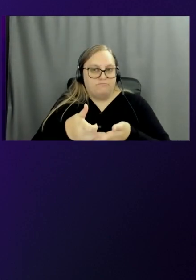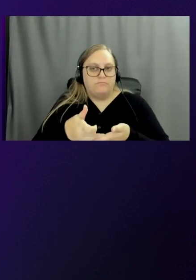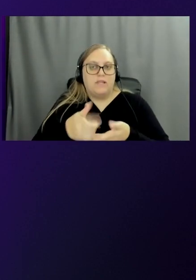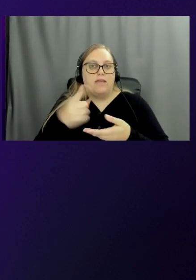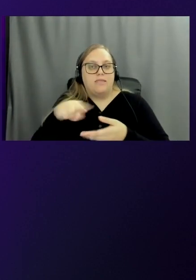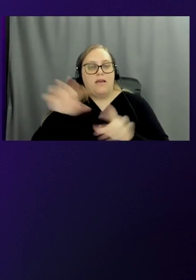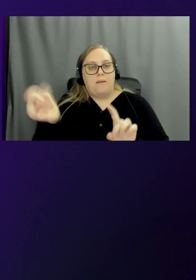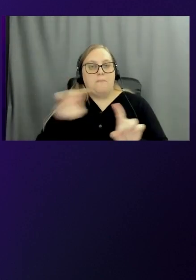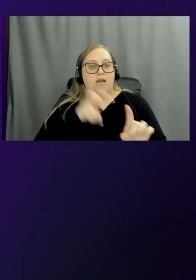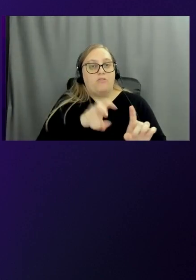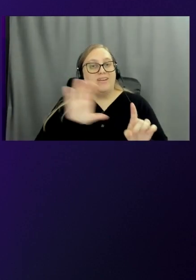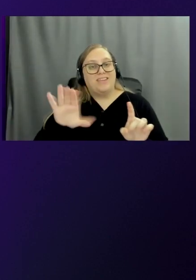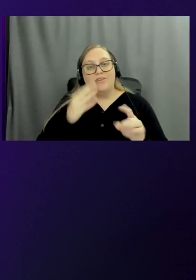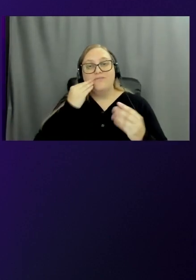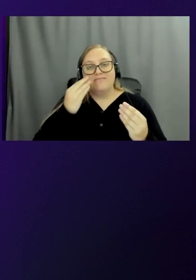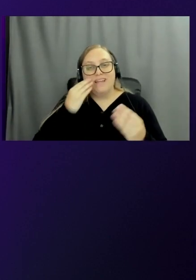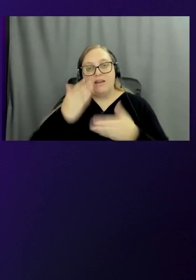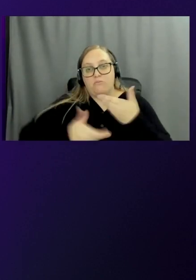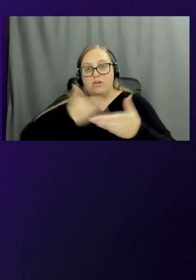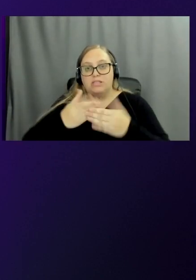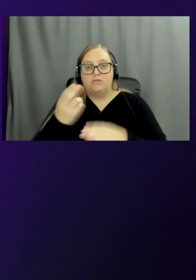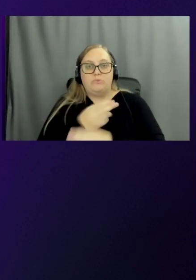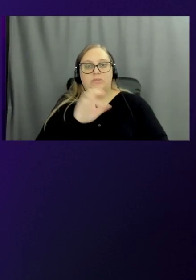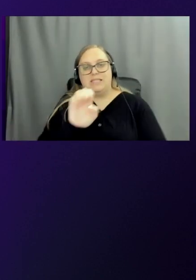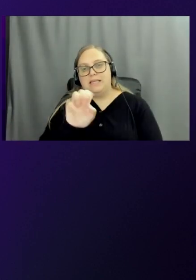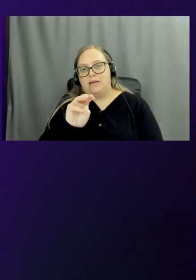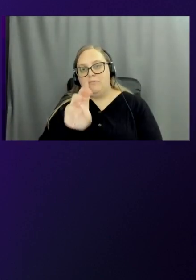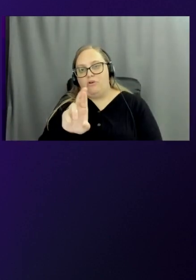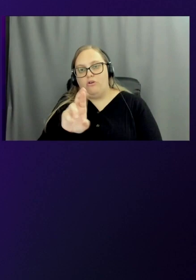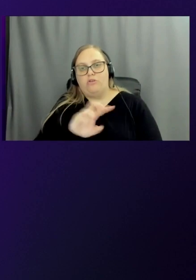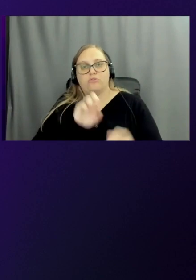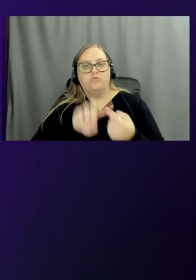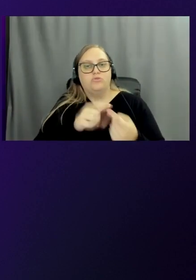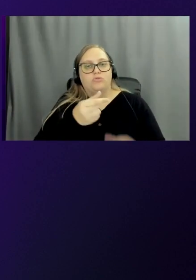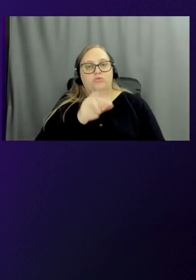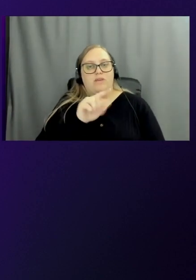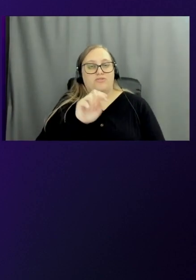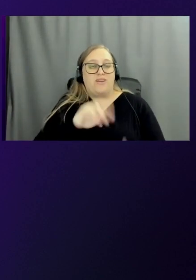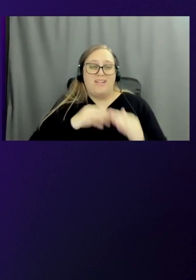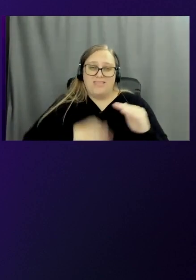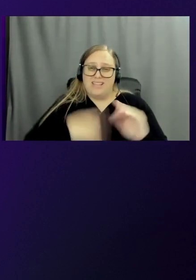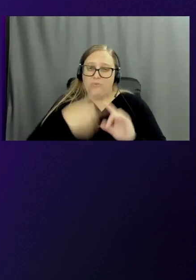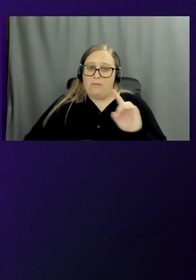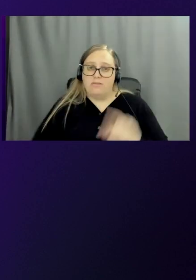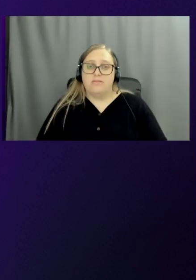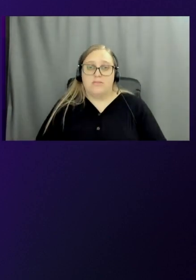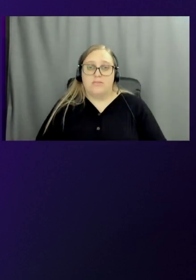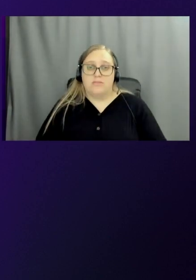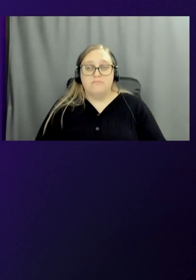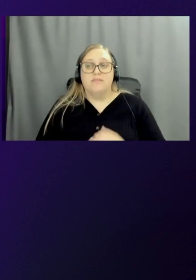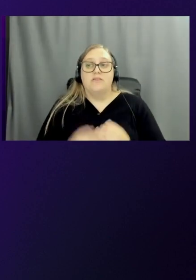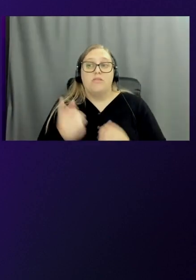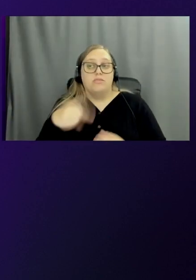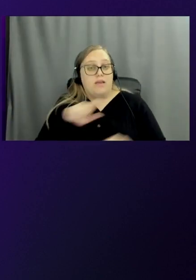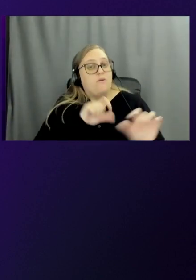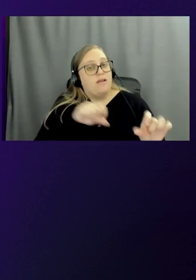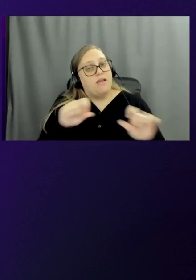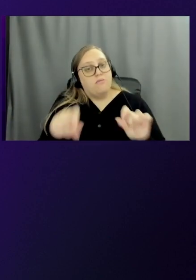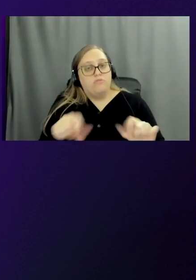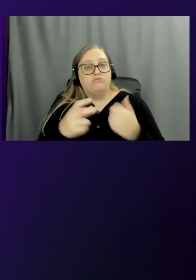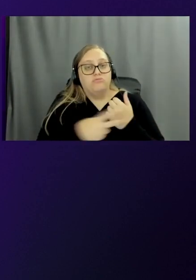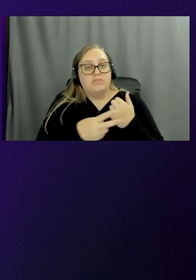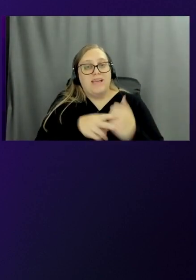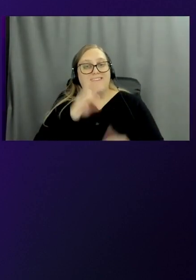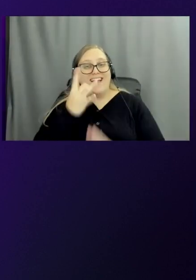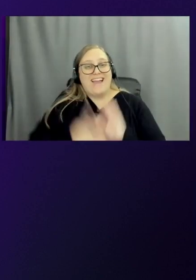their data processing workloads using EMR over to Graviton in less than a month. And with that, they were able to save 8 hours of